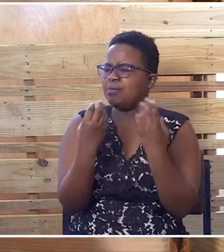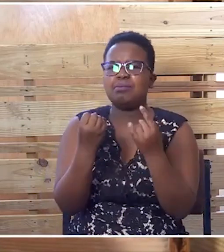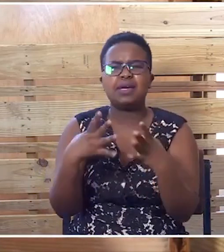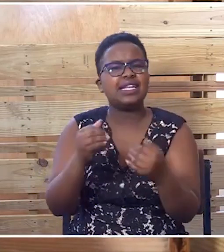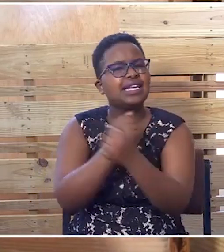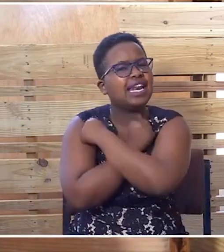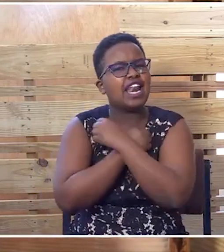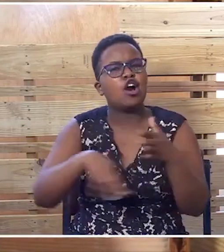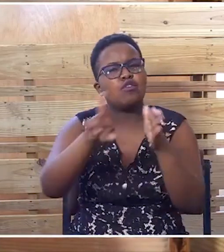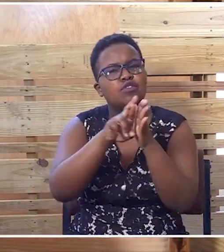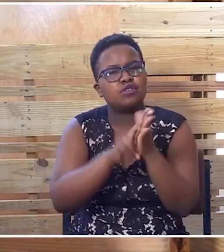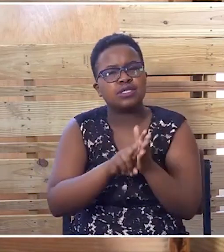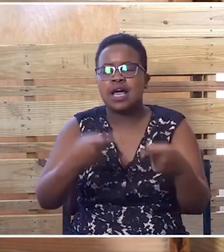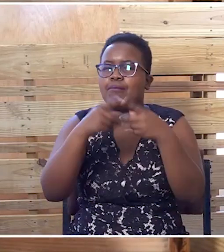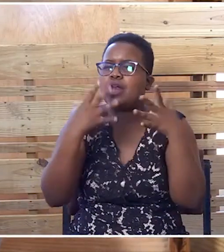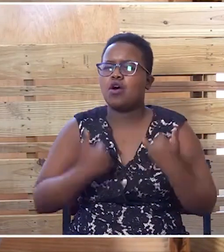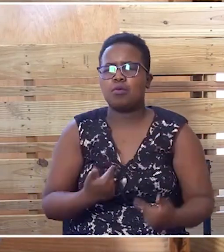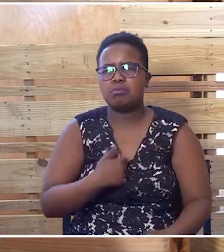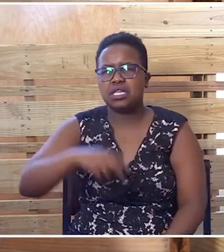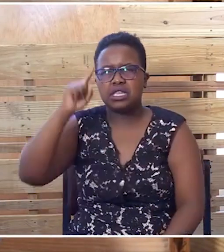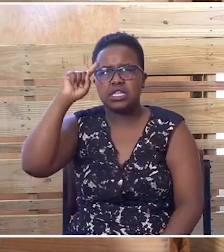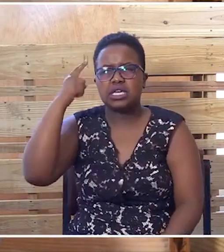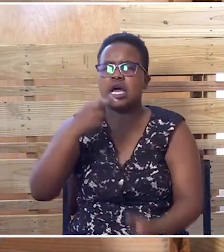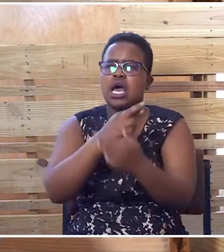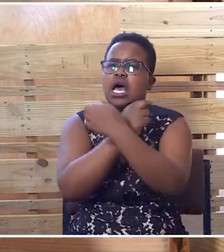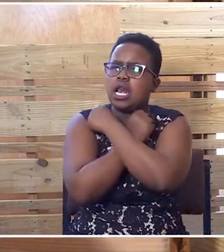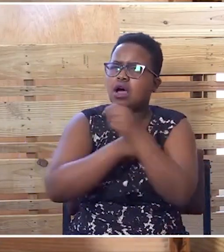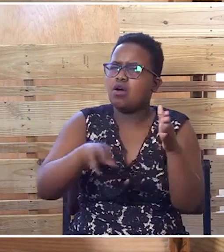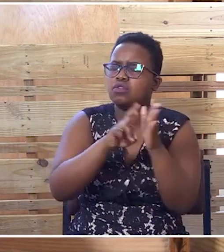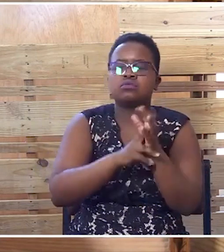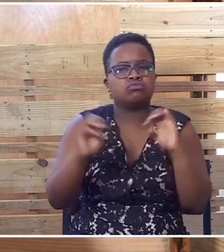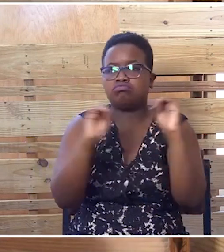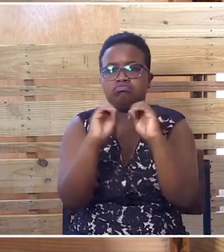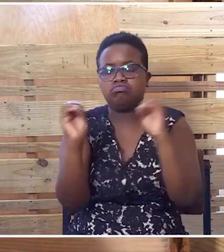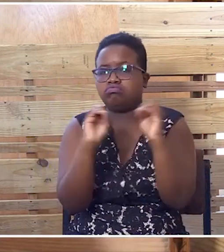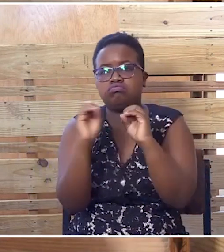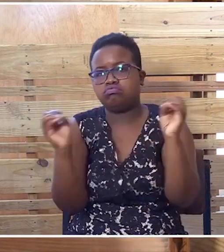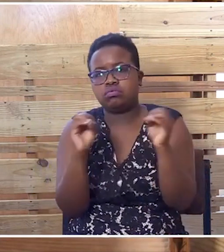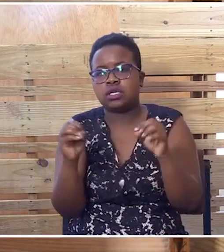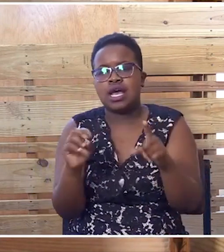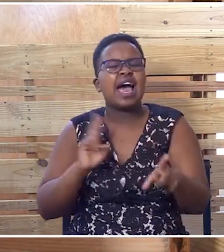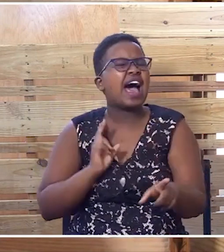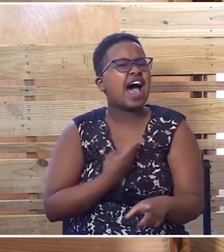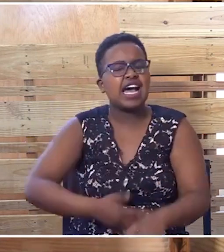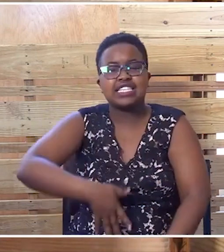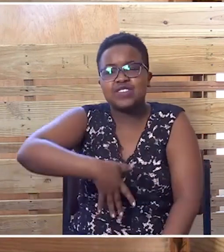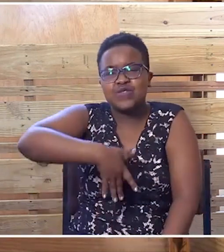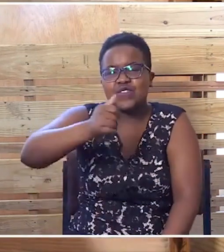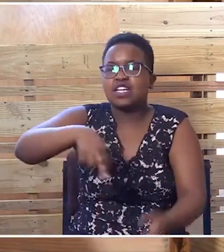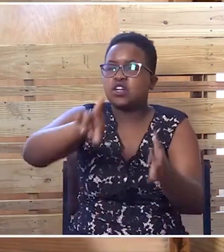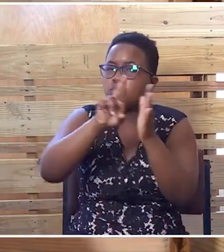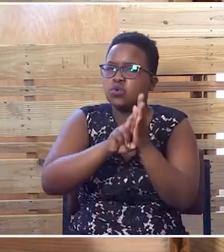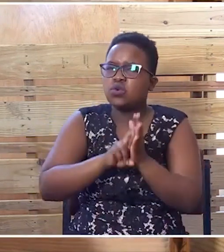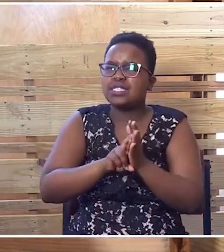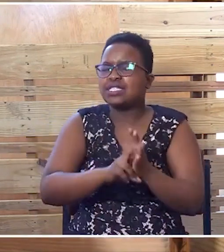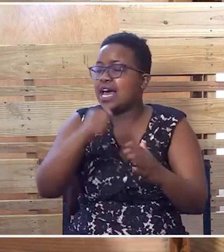I don't think there are many who would say they love rules. We always feel that rules are others people's